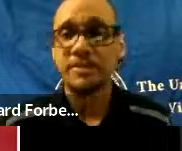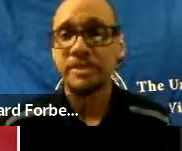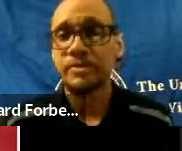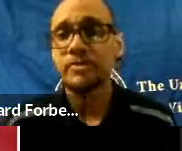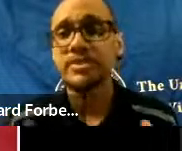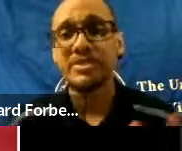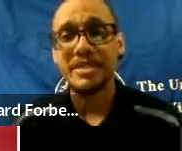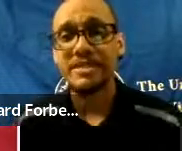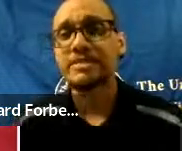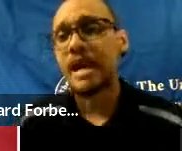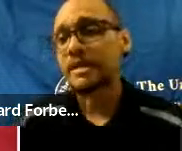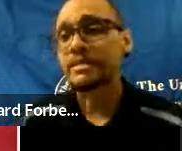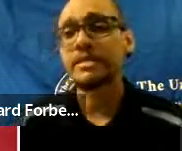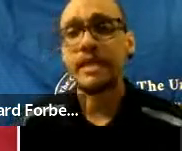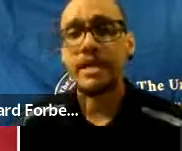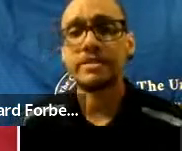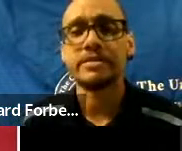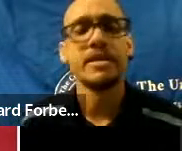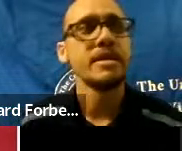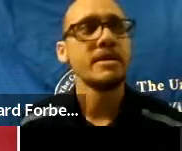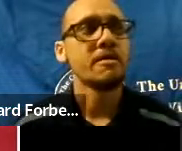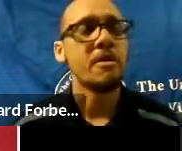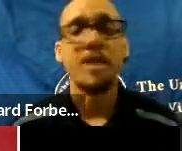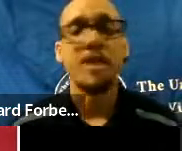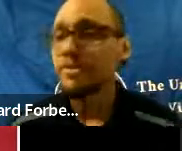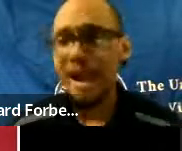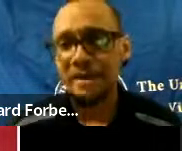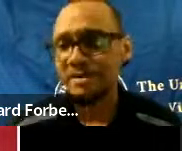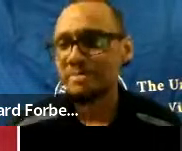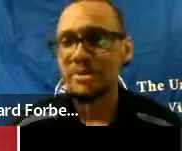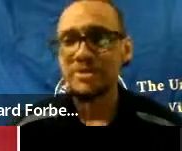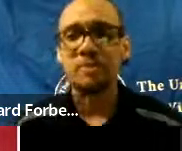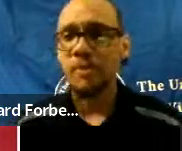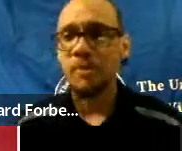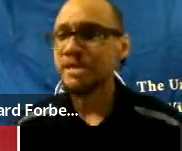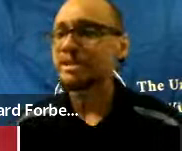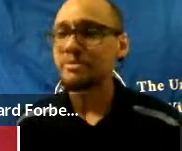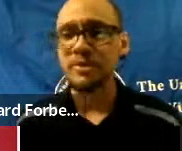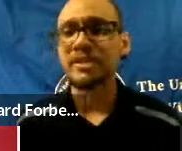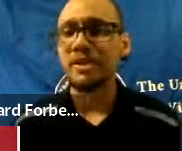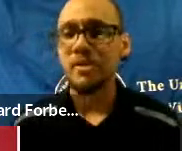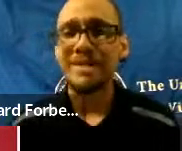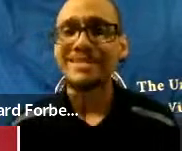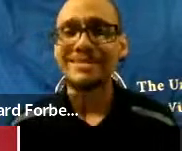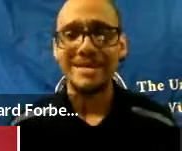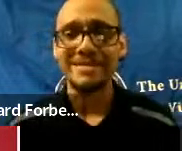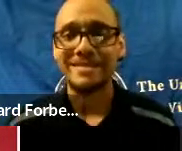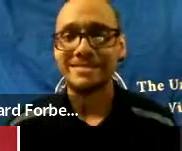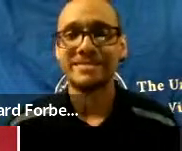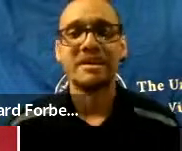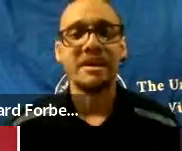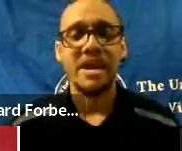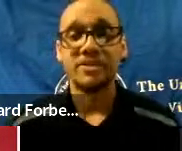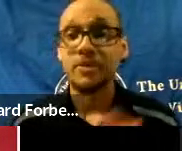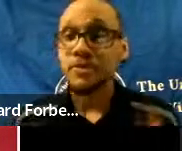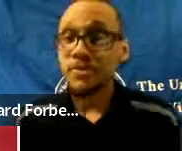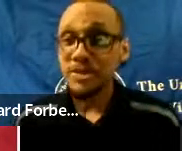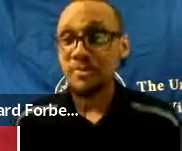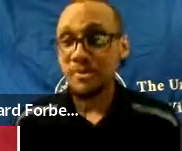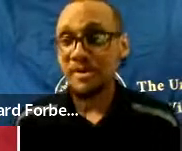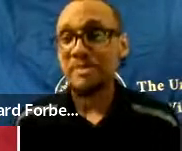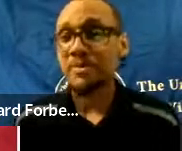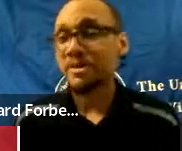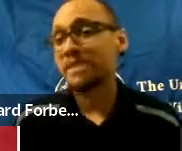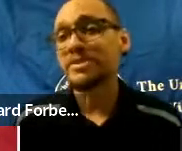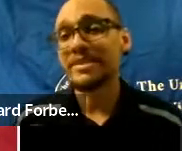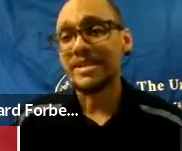Foundation, specifically through the Seas Islands Alliance, another acronym, but supporting emerging aquatic scientists. And so through